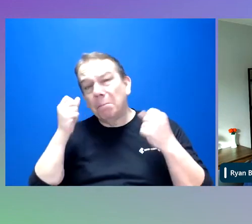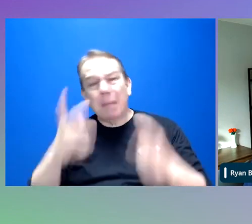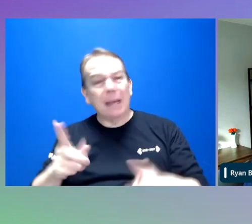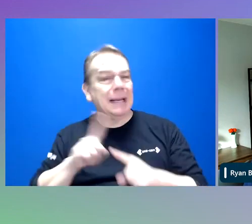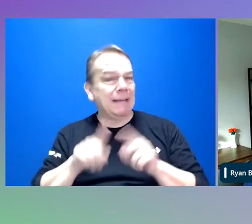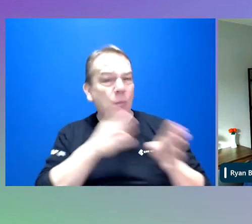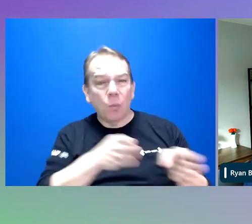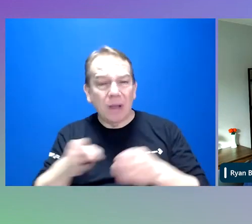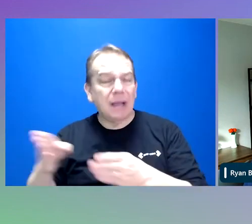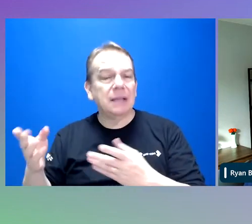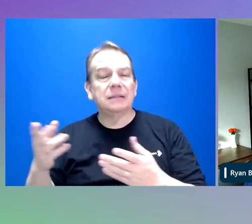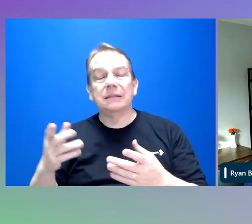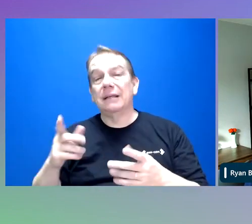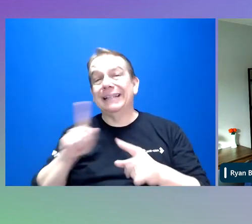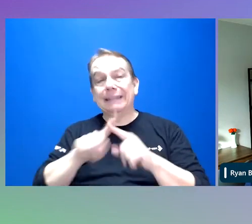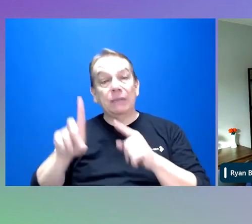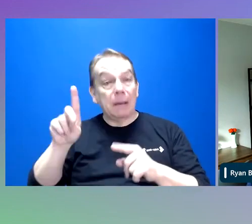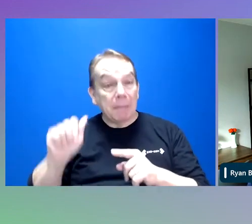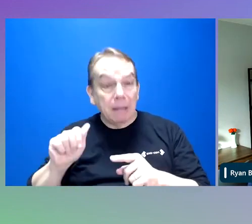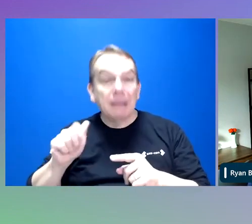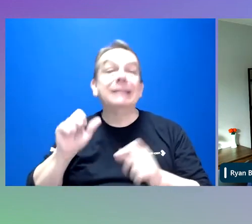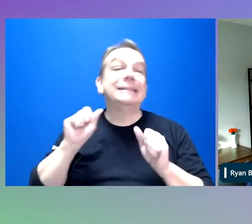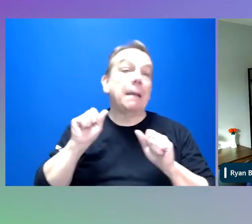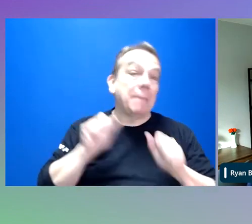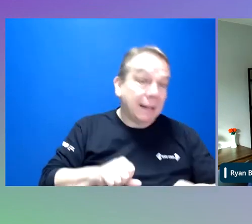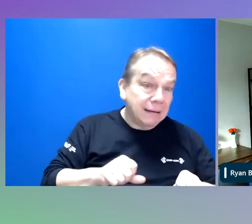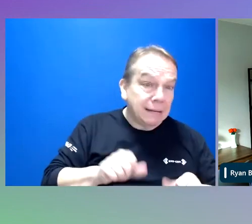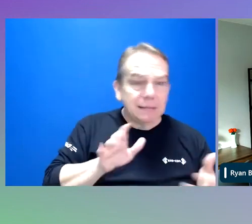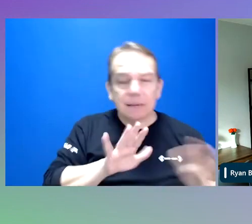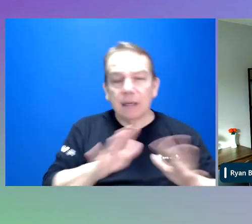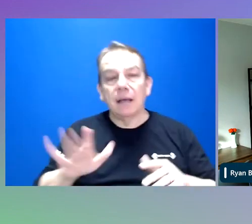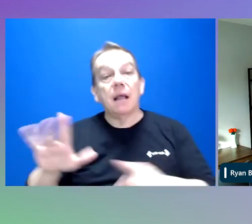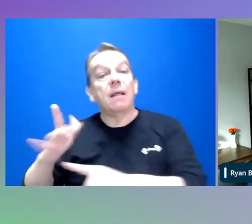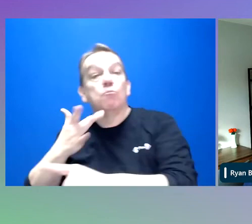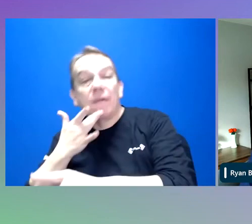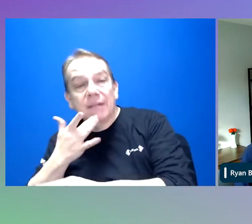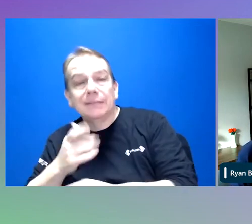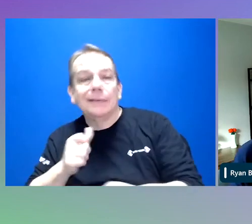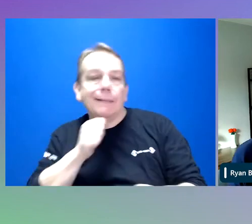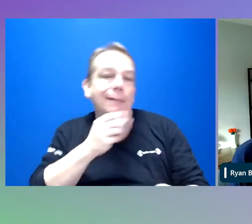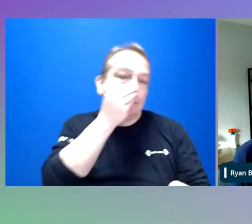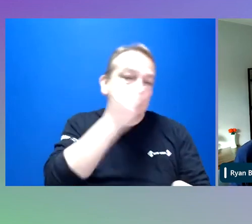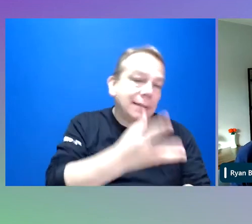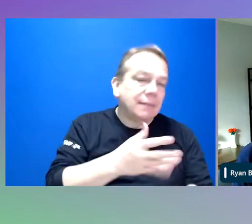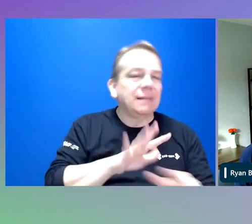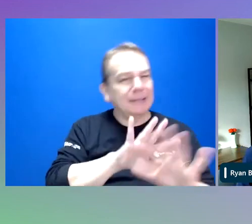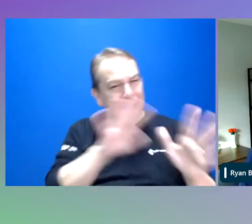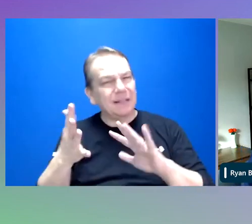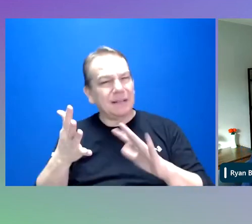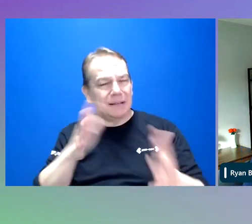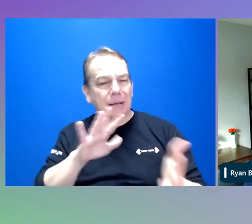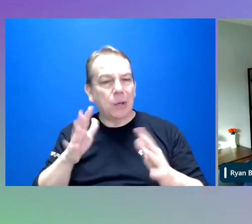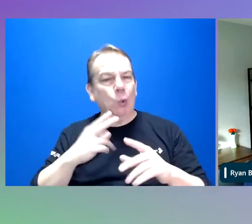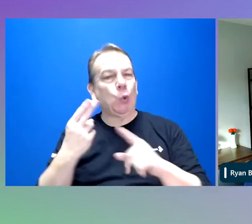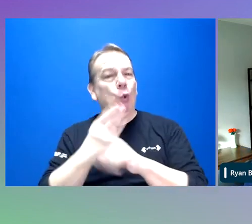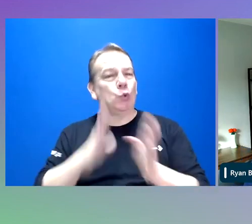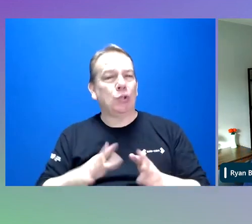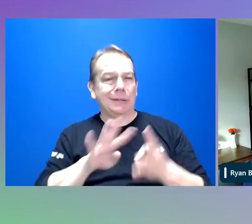different abilities and so many different preferences. Um,